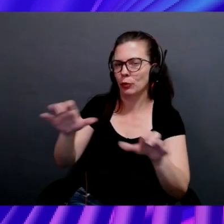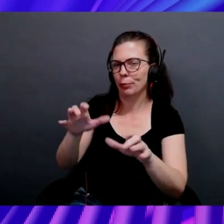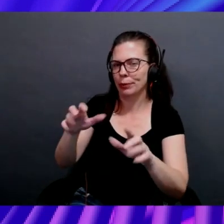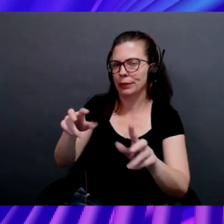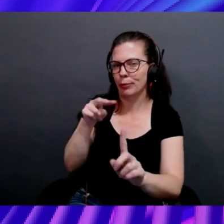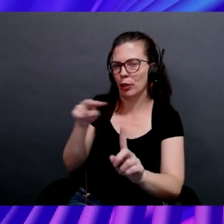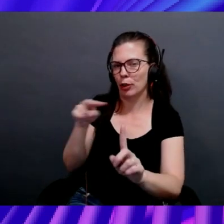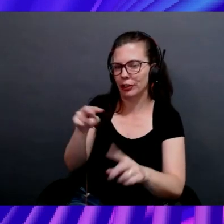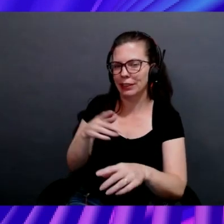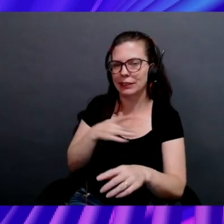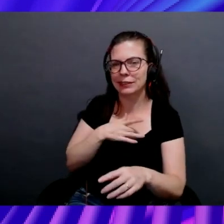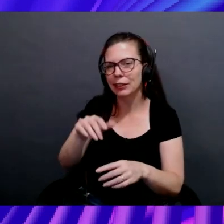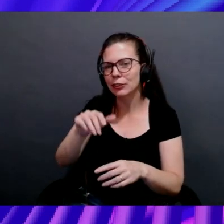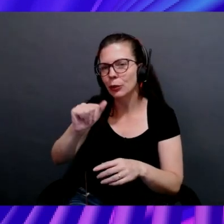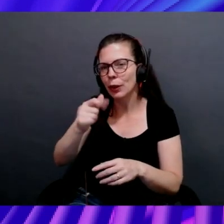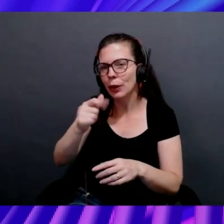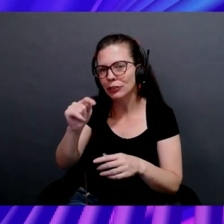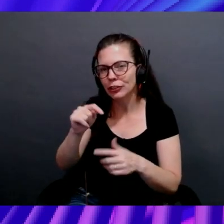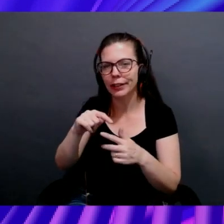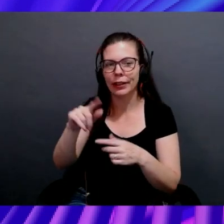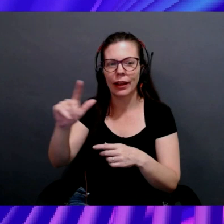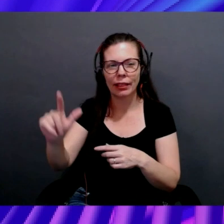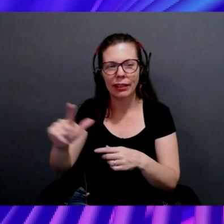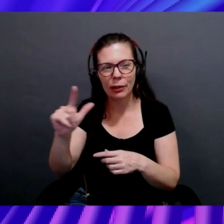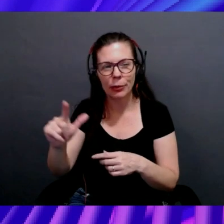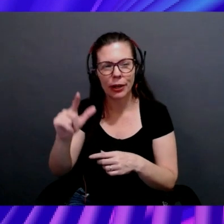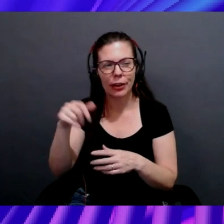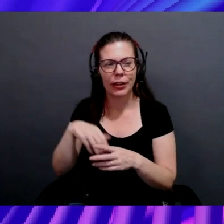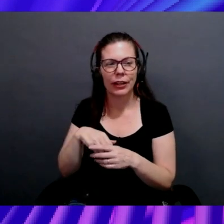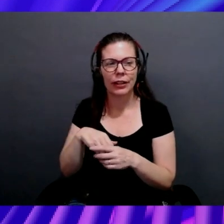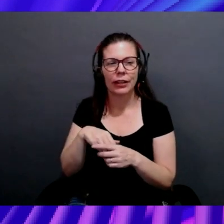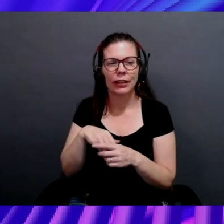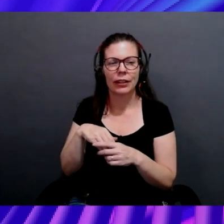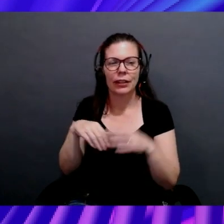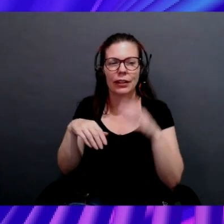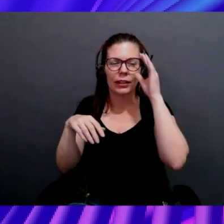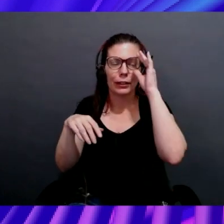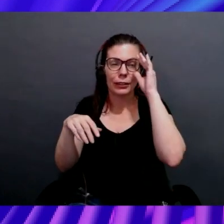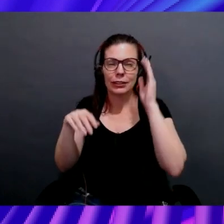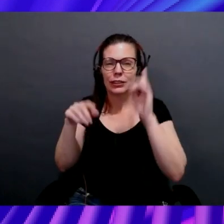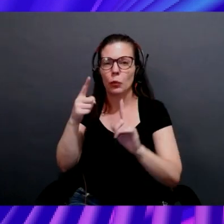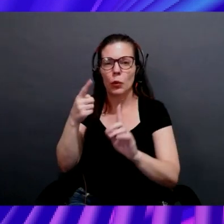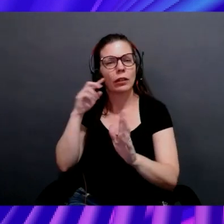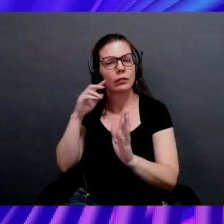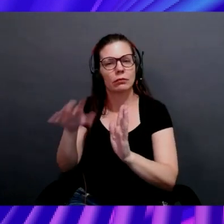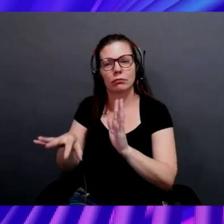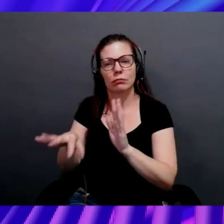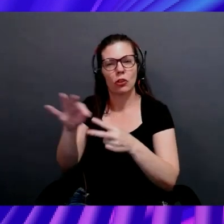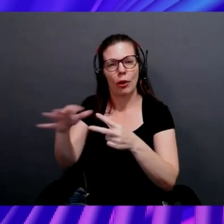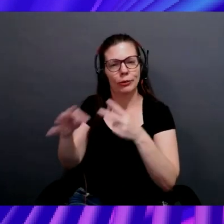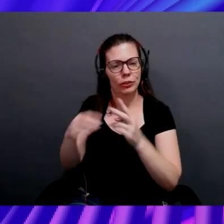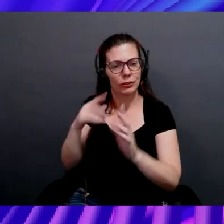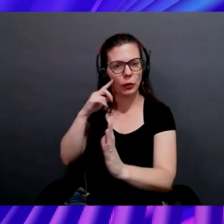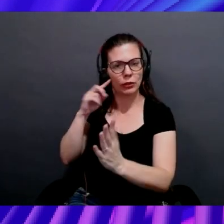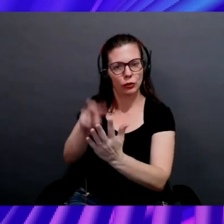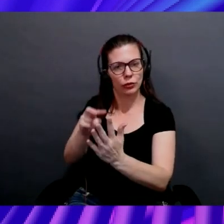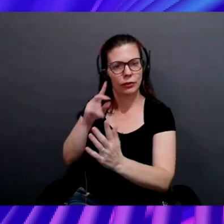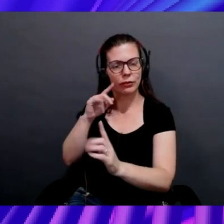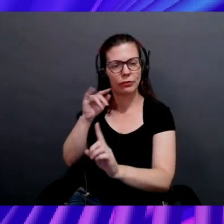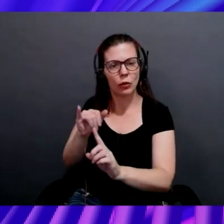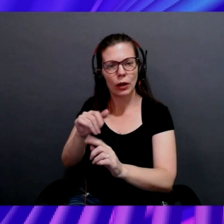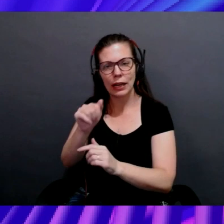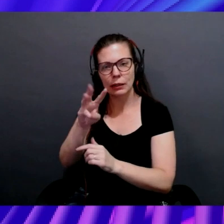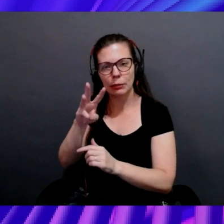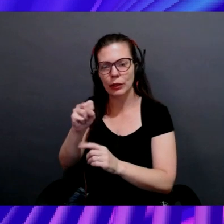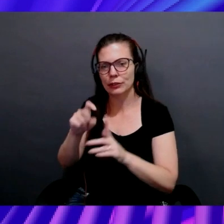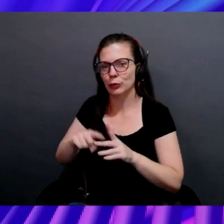or maybe some sort of library. What are the options when you want to do observability with AWS for getting started, getting telemetry into